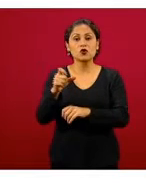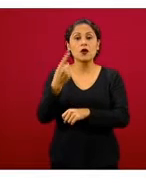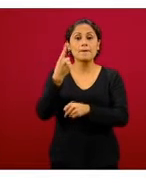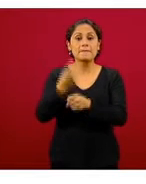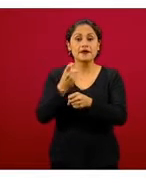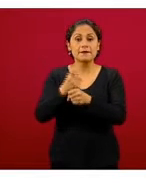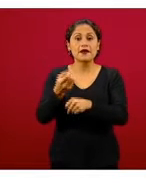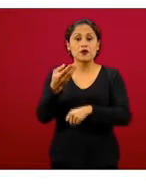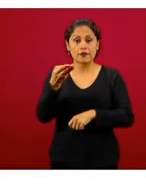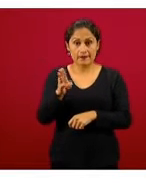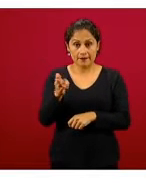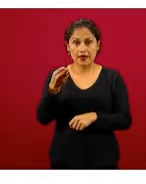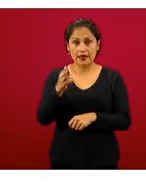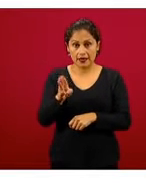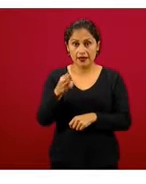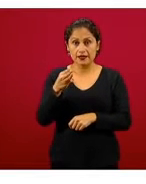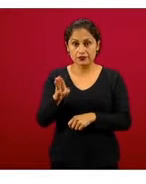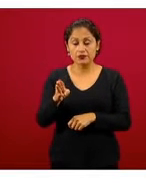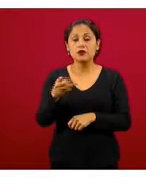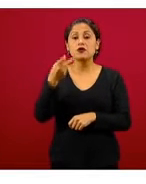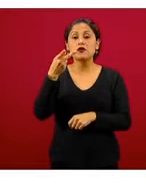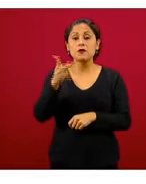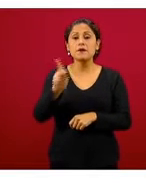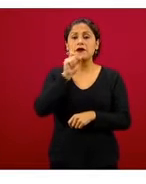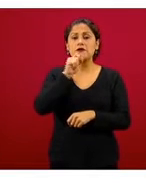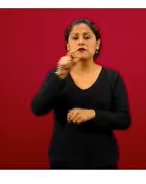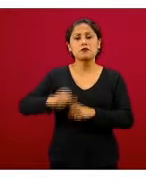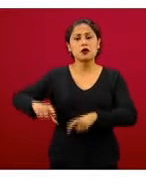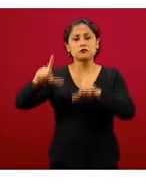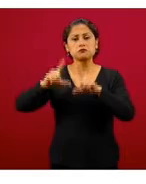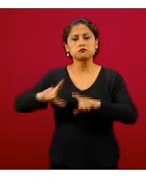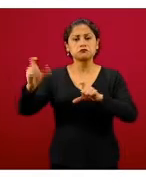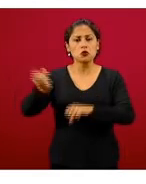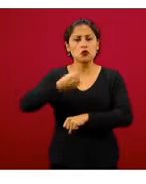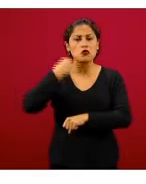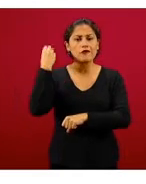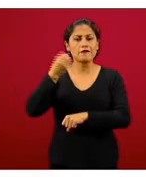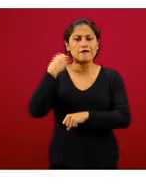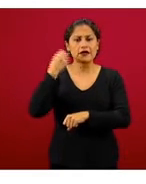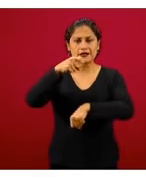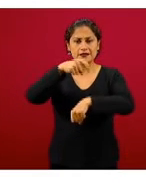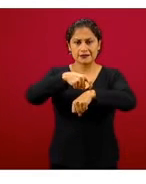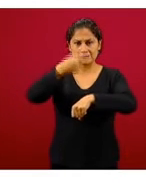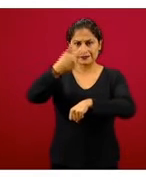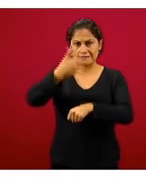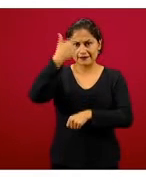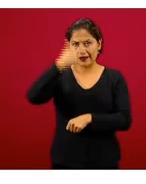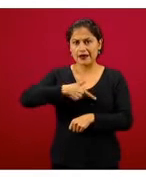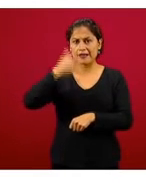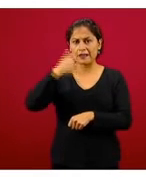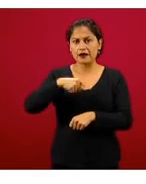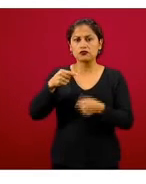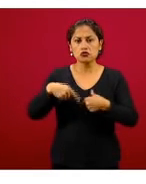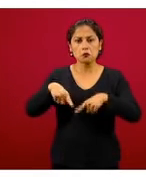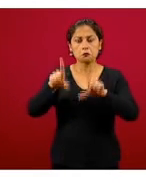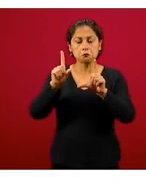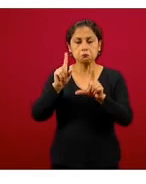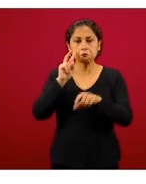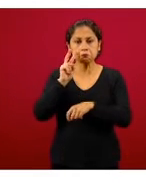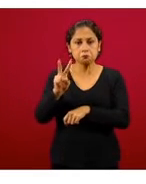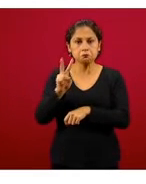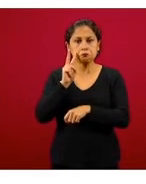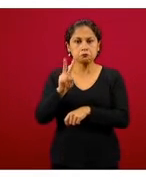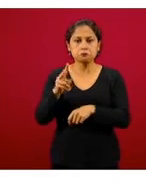persons with disability. That was a huge success. But also the daily press conferences have